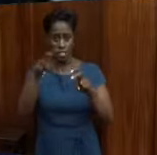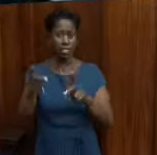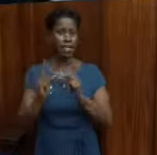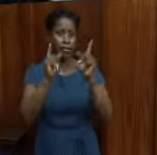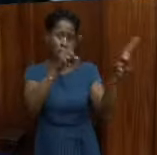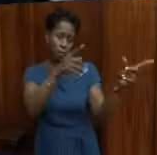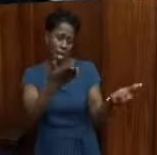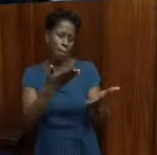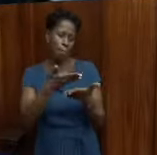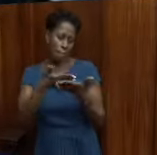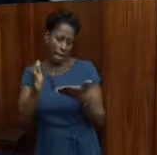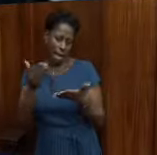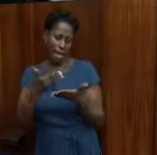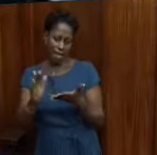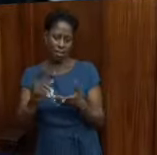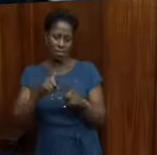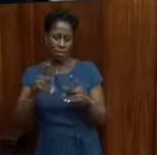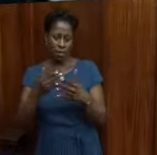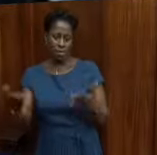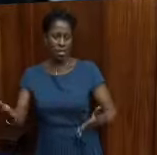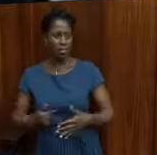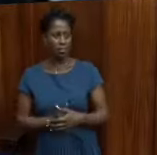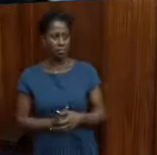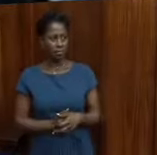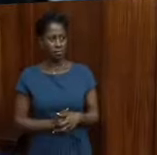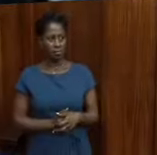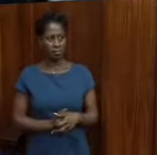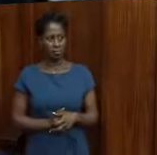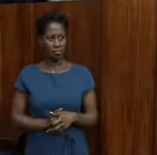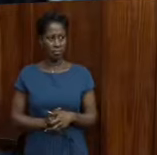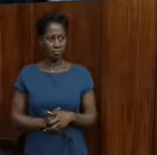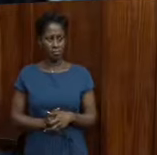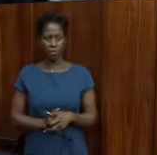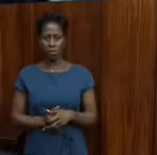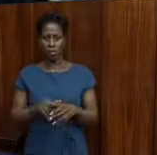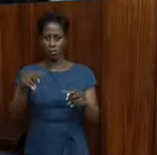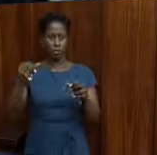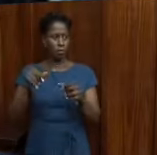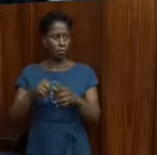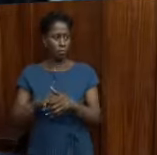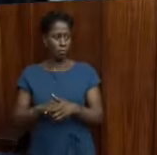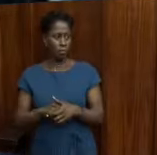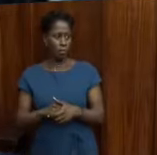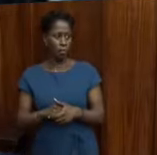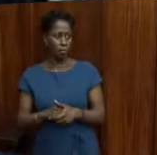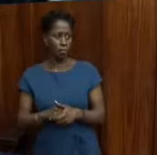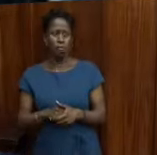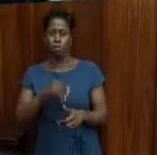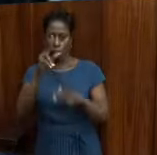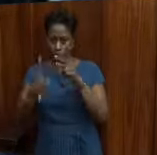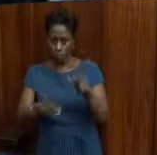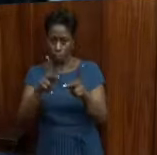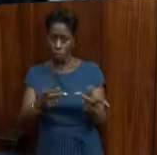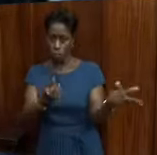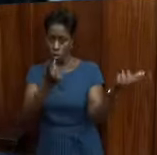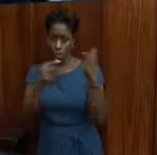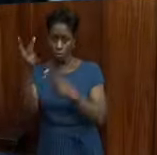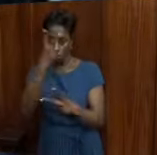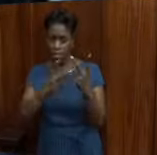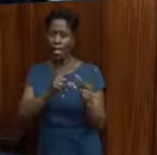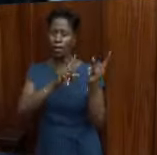Tourism Authority will market the Shurzel Center as a heritage touring destination for cruise visitors and